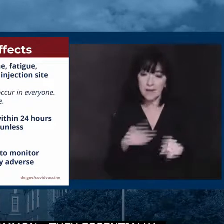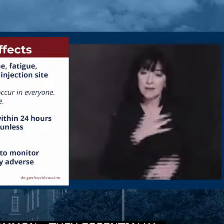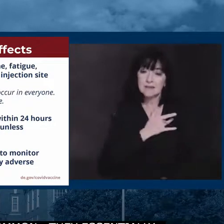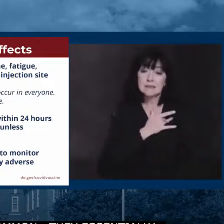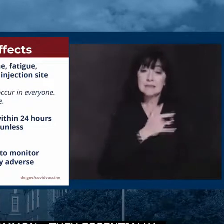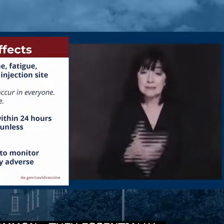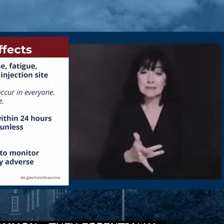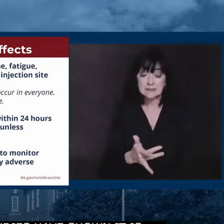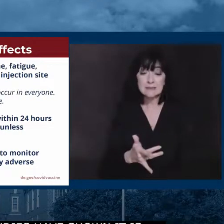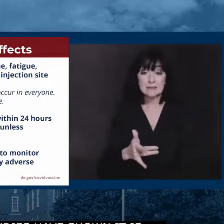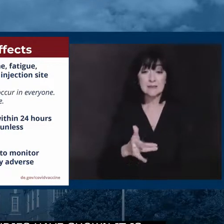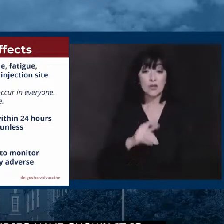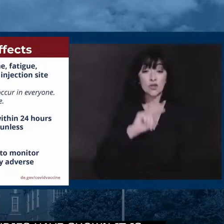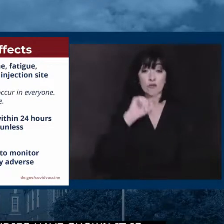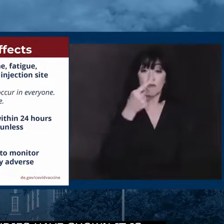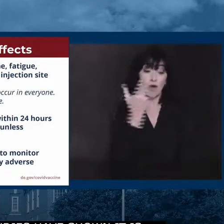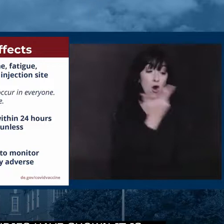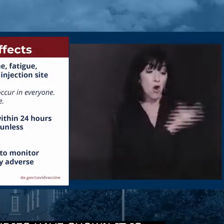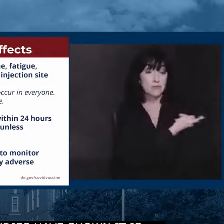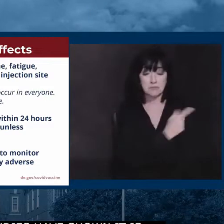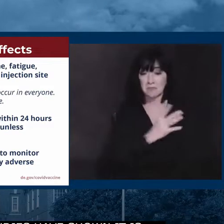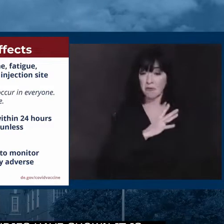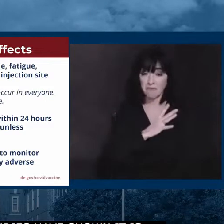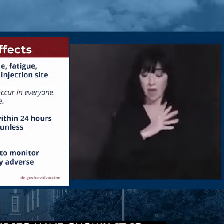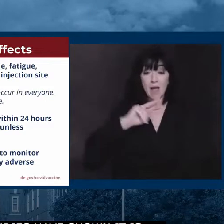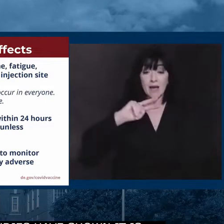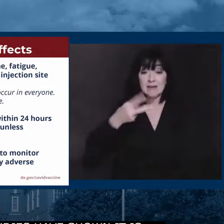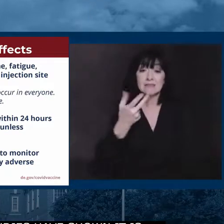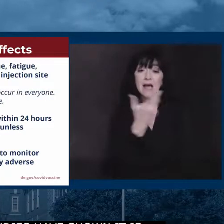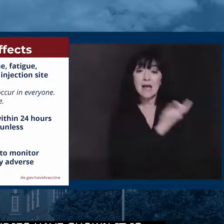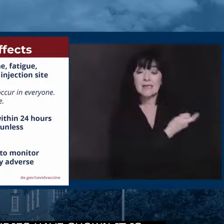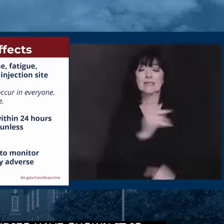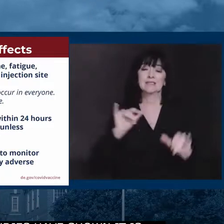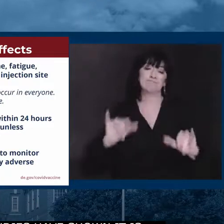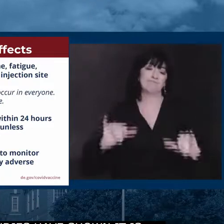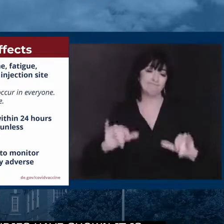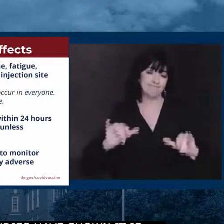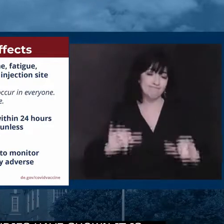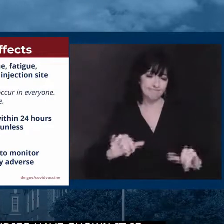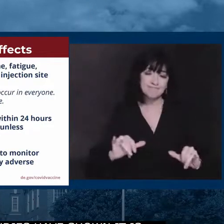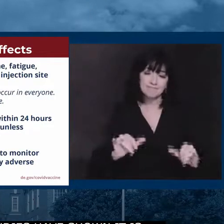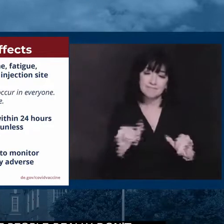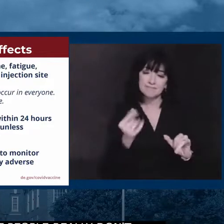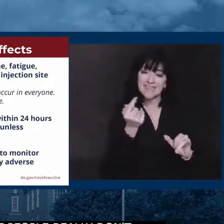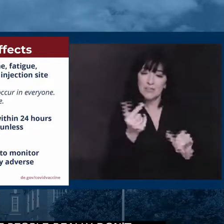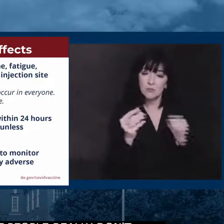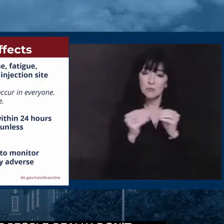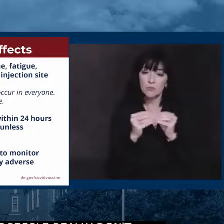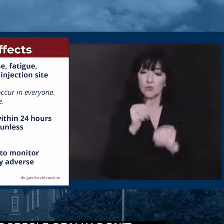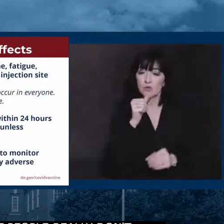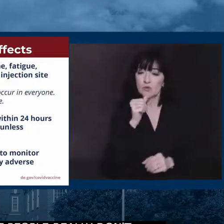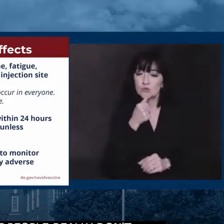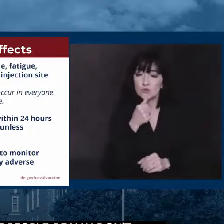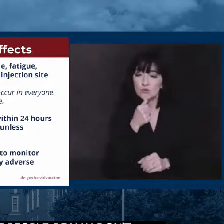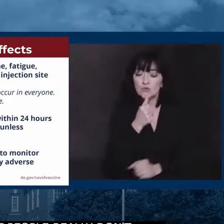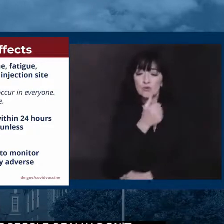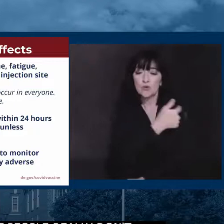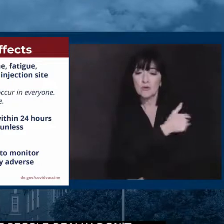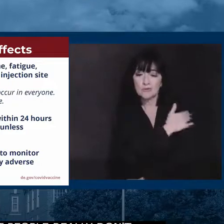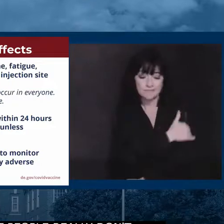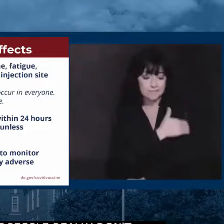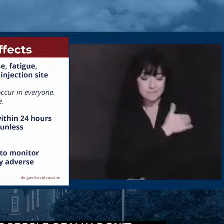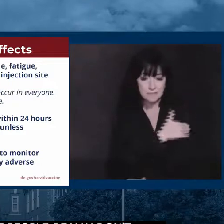dose. Most people don't really have side effects after the first dose. But again, they're very mild. In general, could be treated